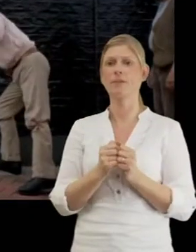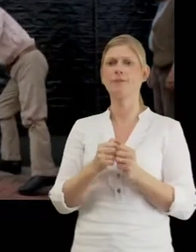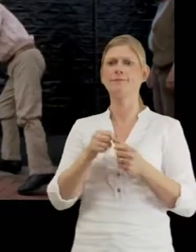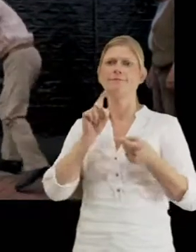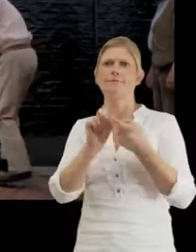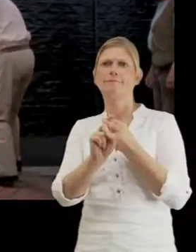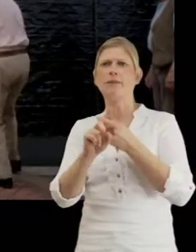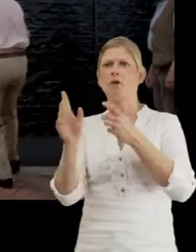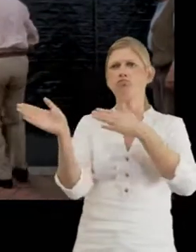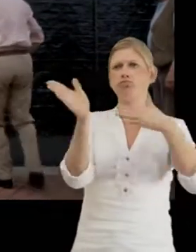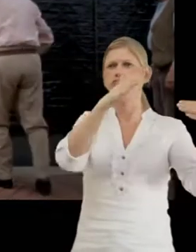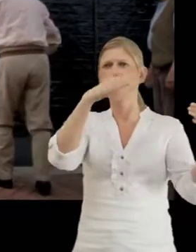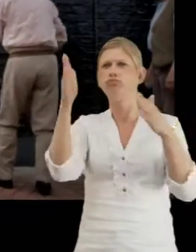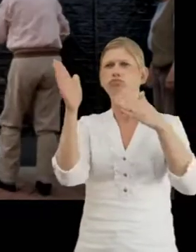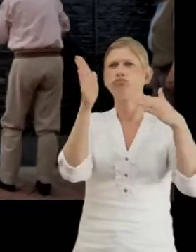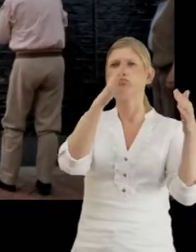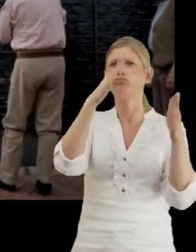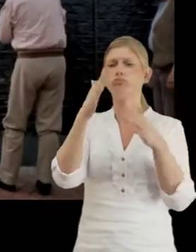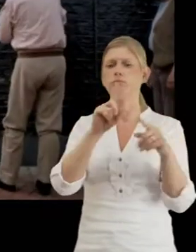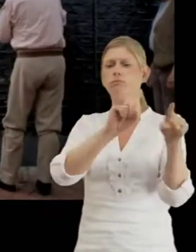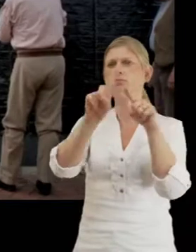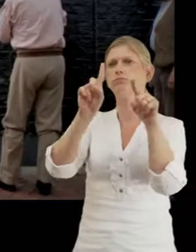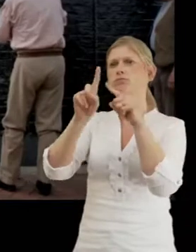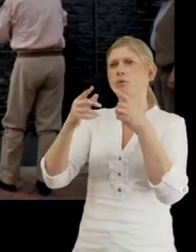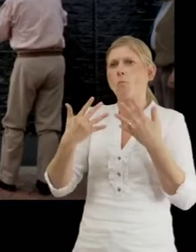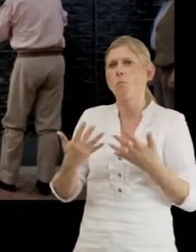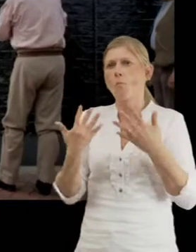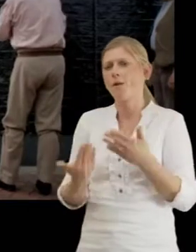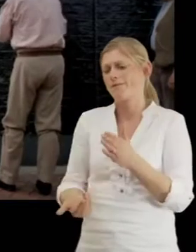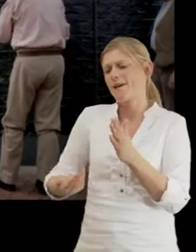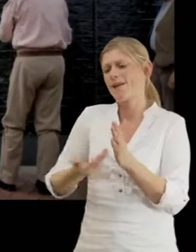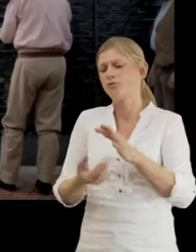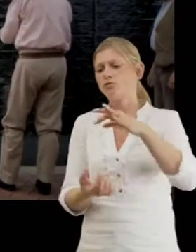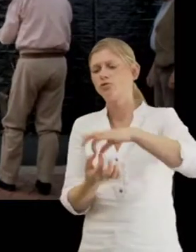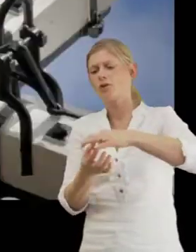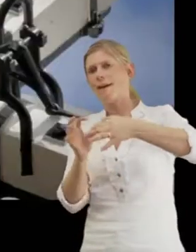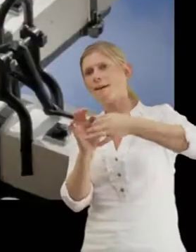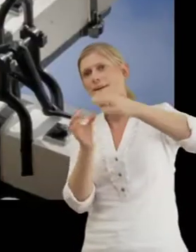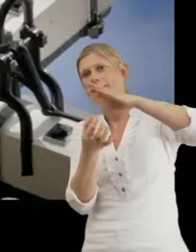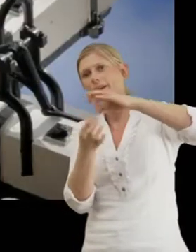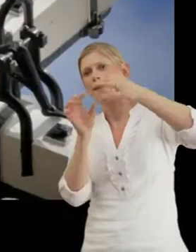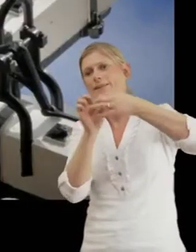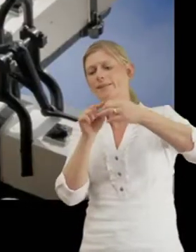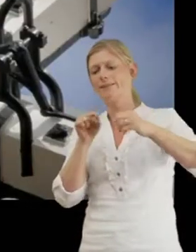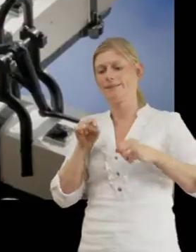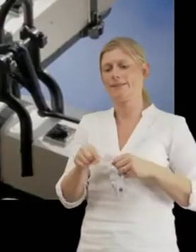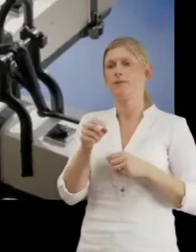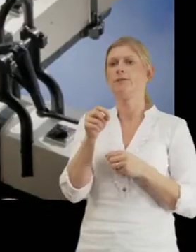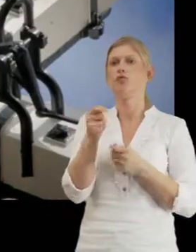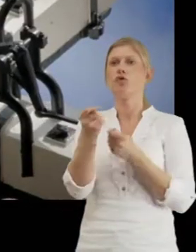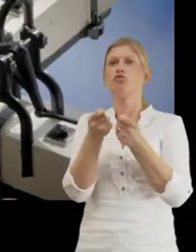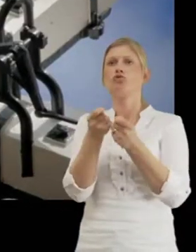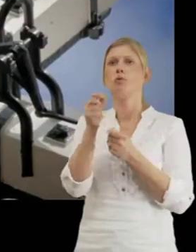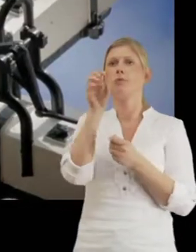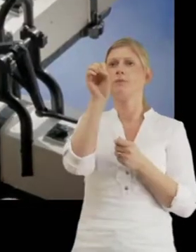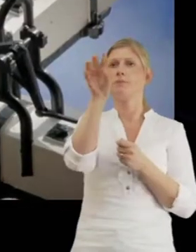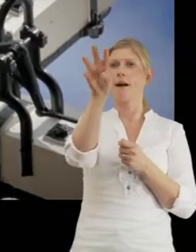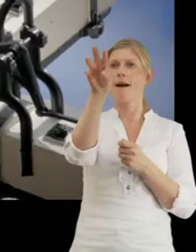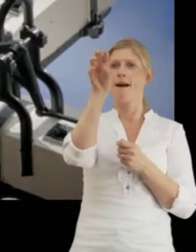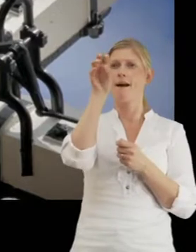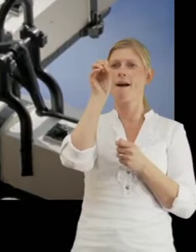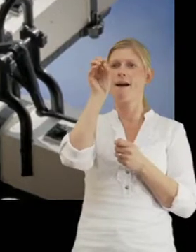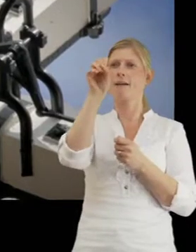Depending on the strength of the wind, different weights are added to the chains. These operate the